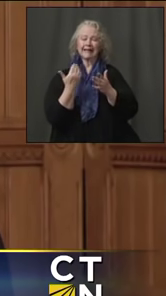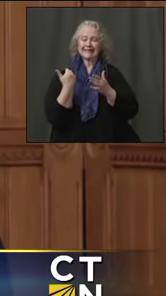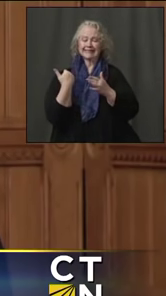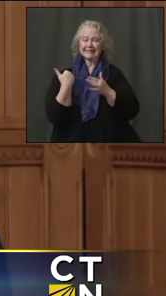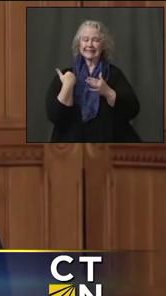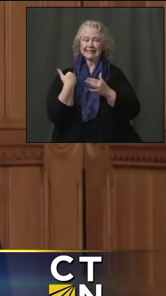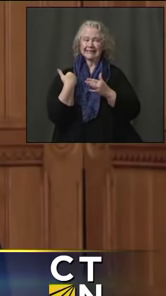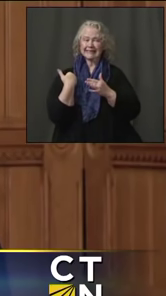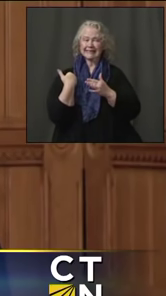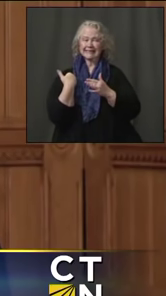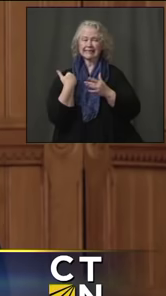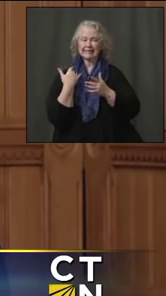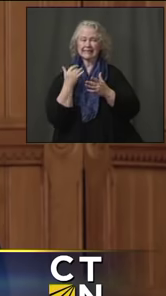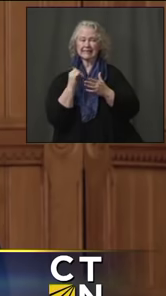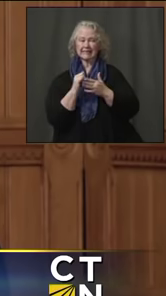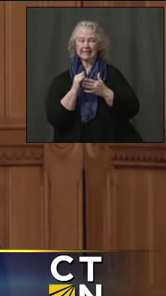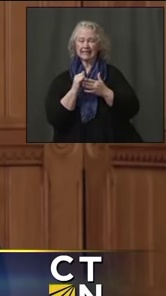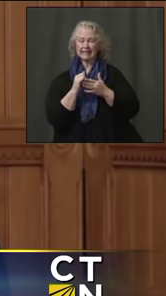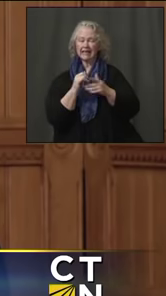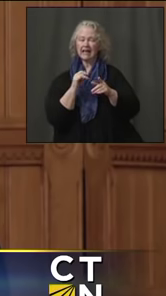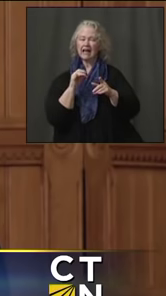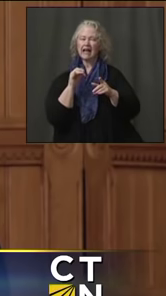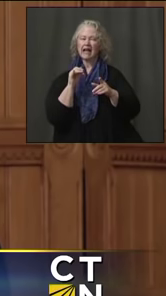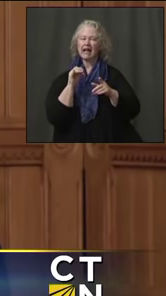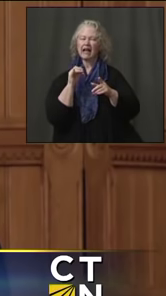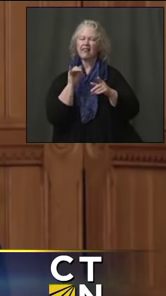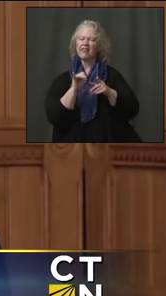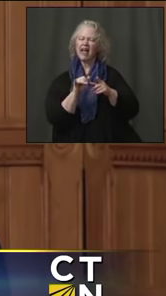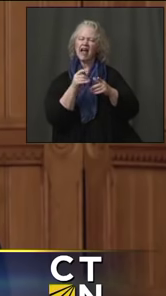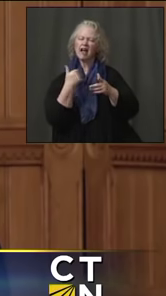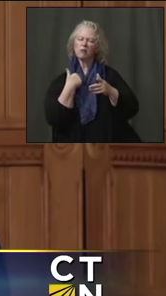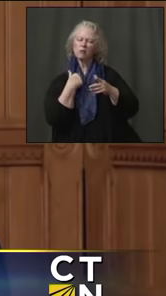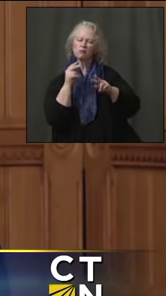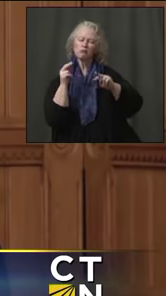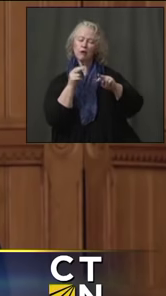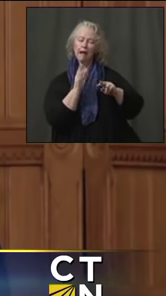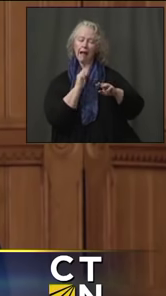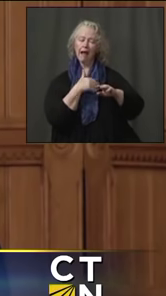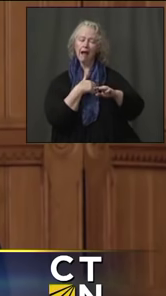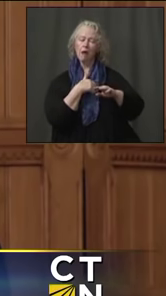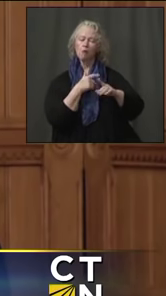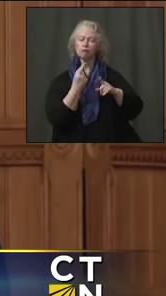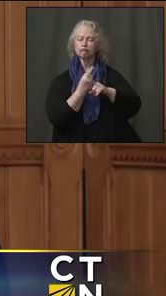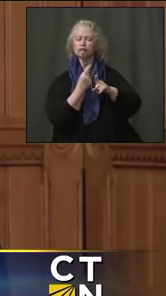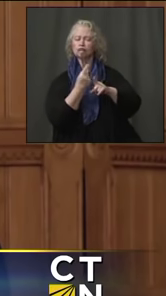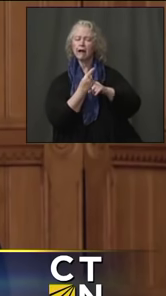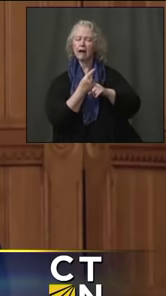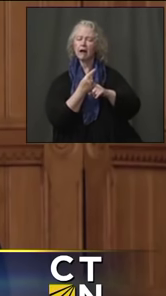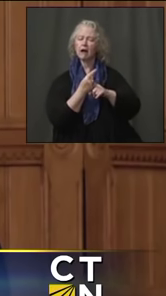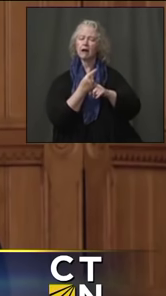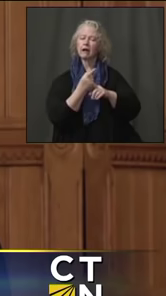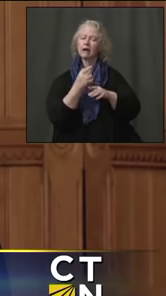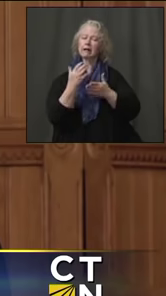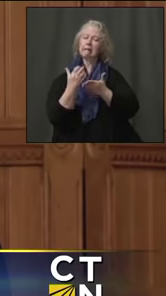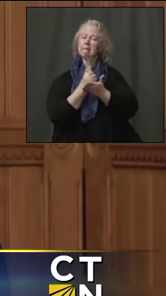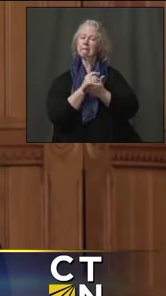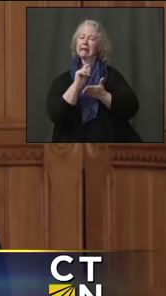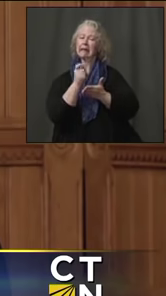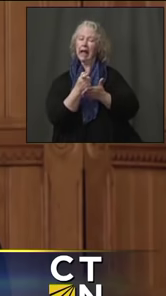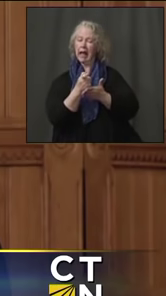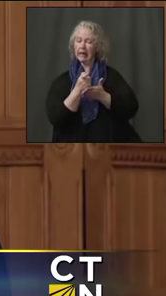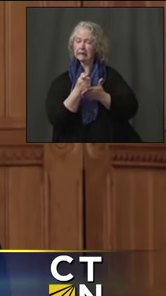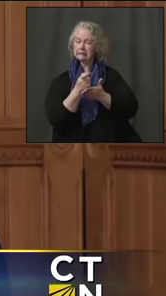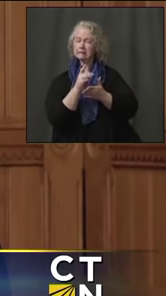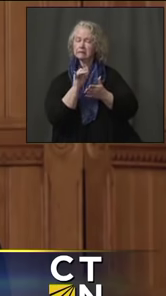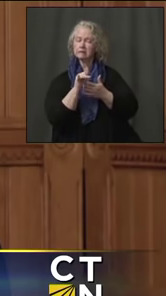pass-through entity tax was essentially a carve-out from our standard personal income tax program. One of